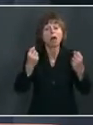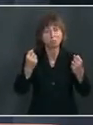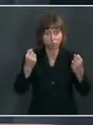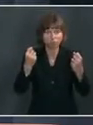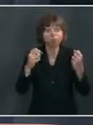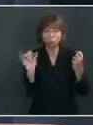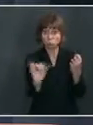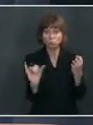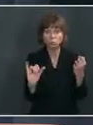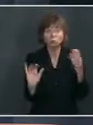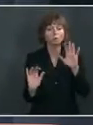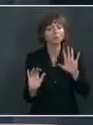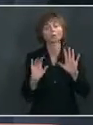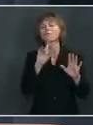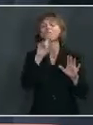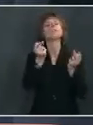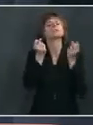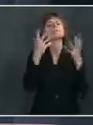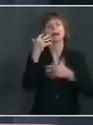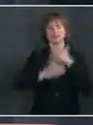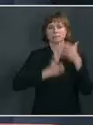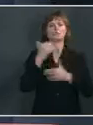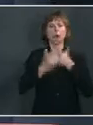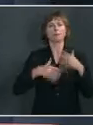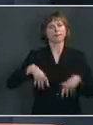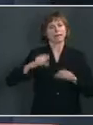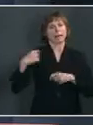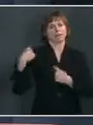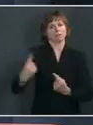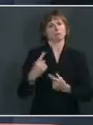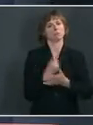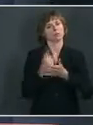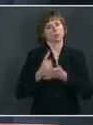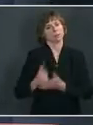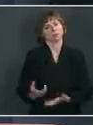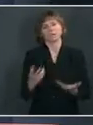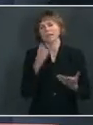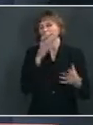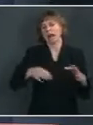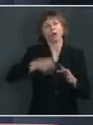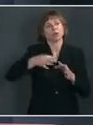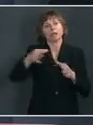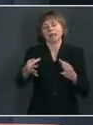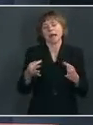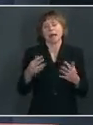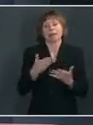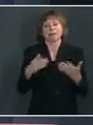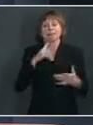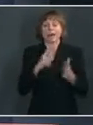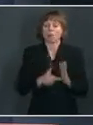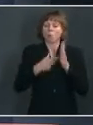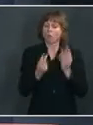reproductive health as well. So, you know, there are a lot of steps he's taken over the past couple of weeks. He's not going to delay actions that require